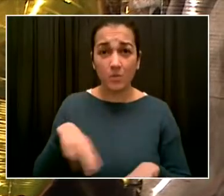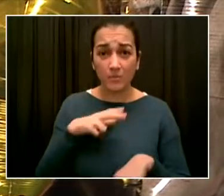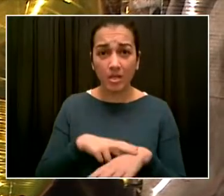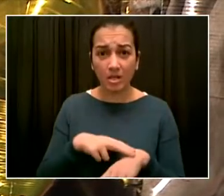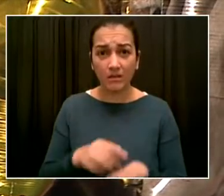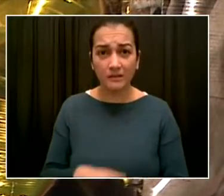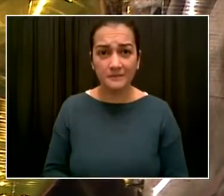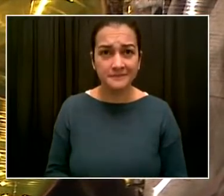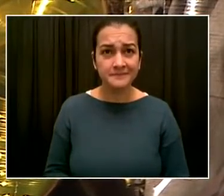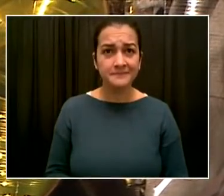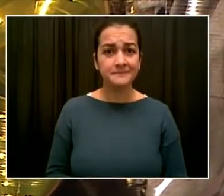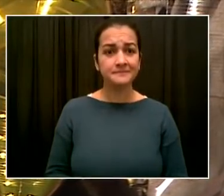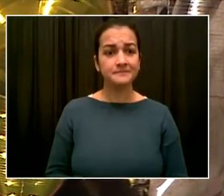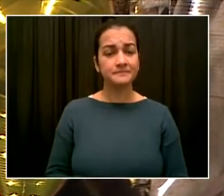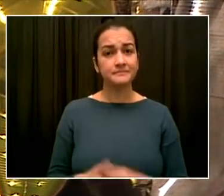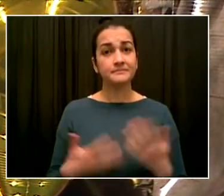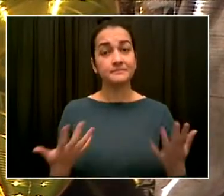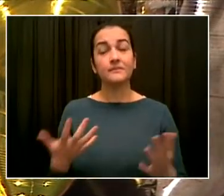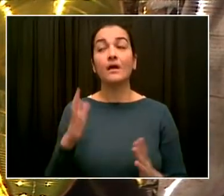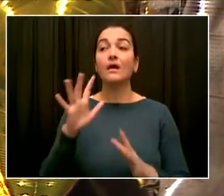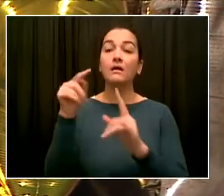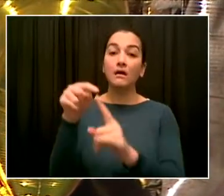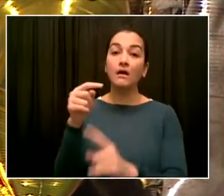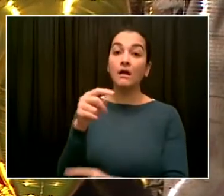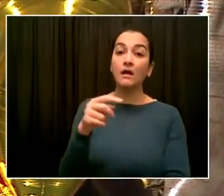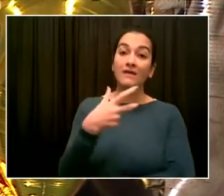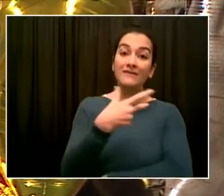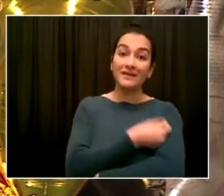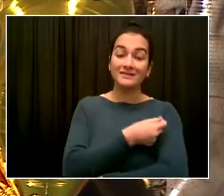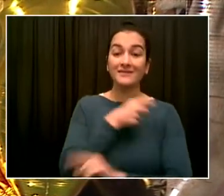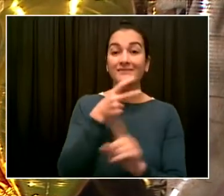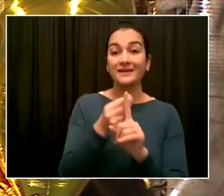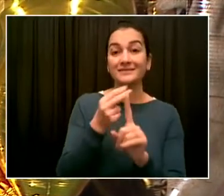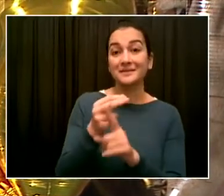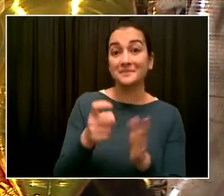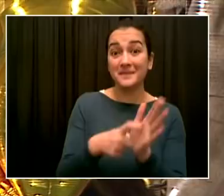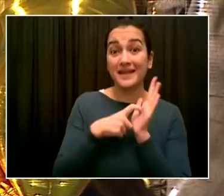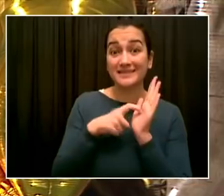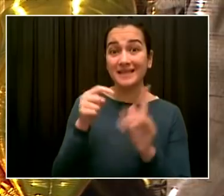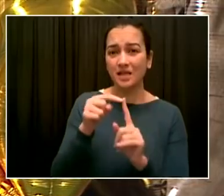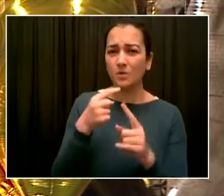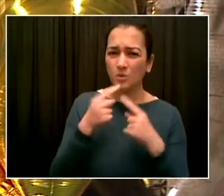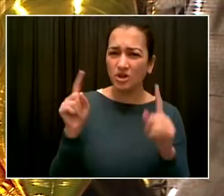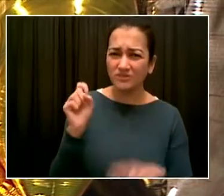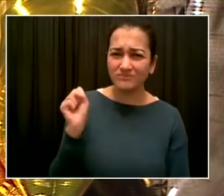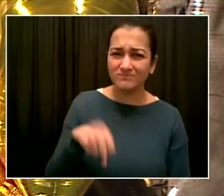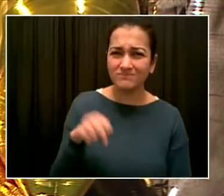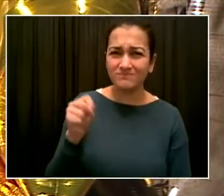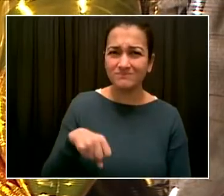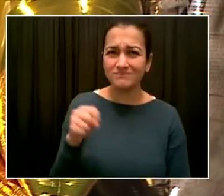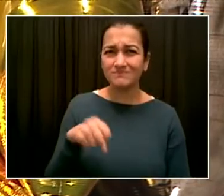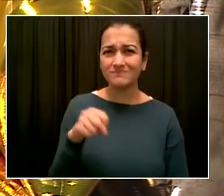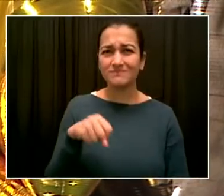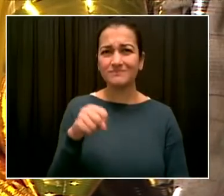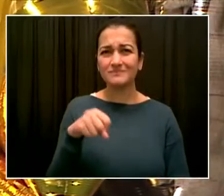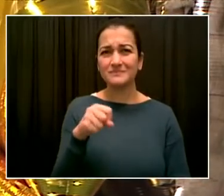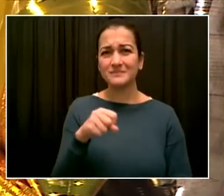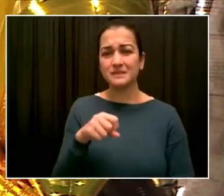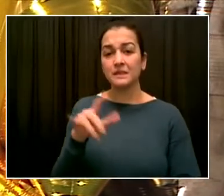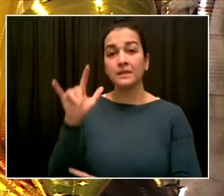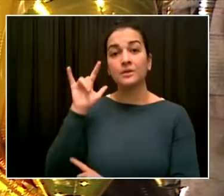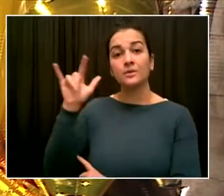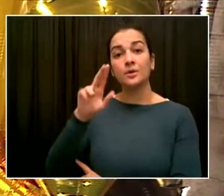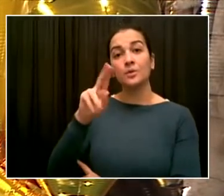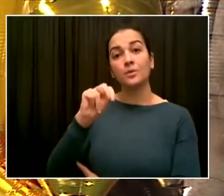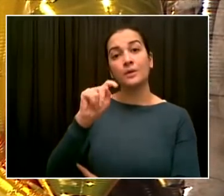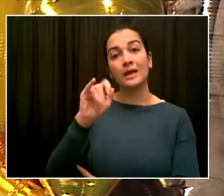use the example United Airlines. There's a lot of other great examples in the private sector. It's a bold act. Yes,